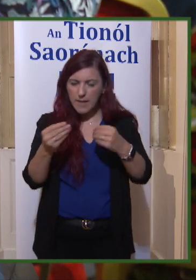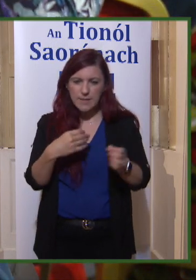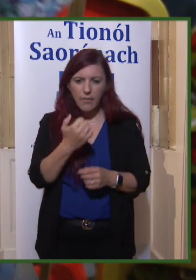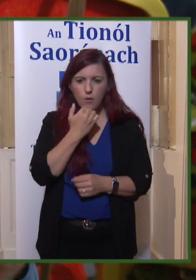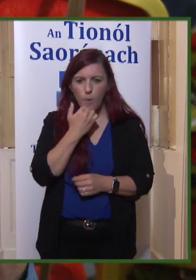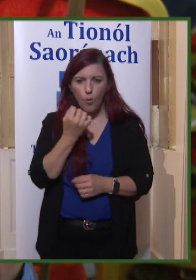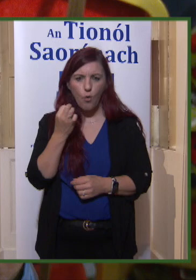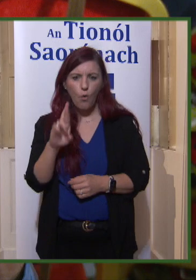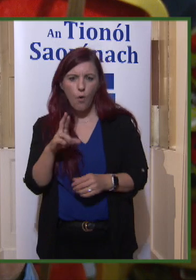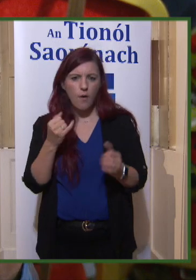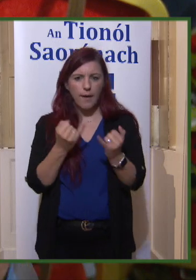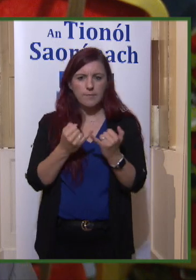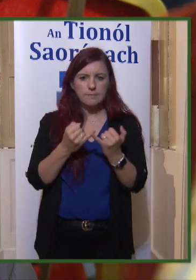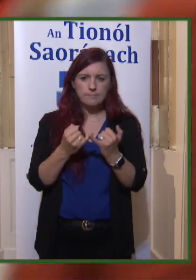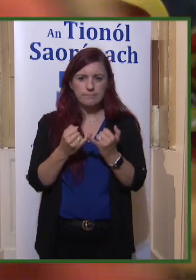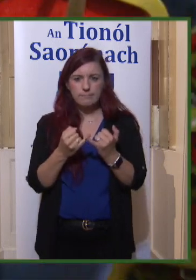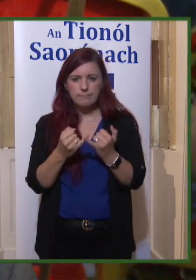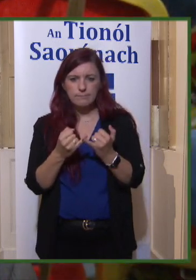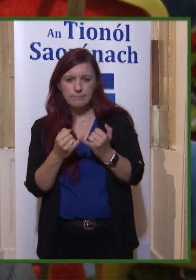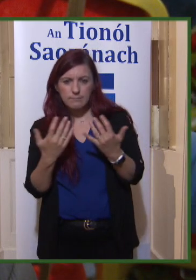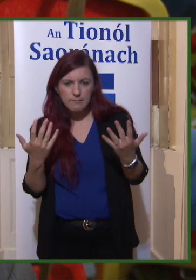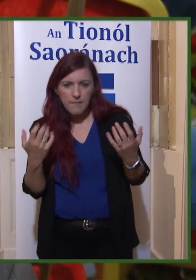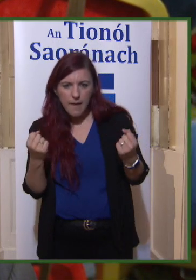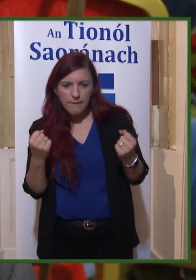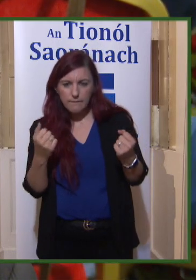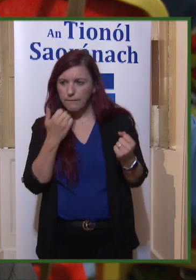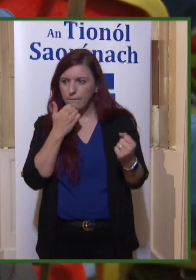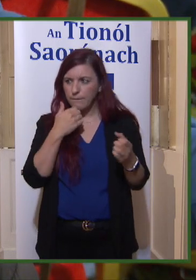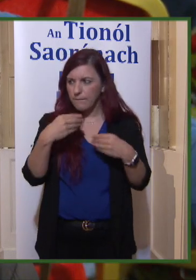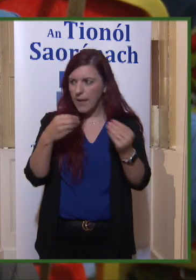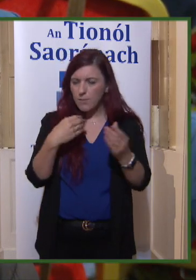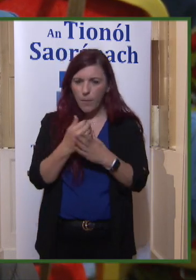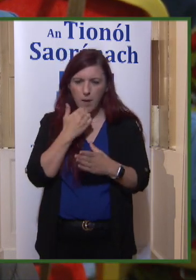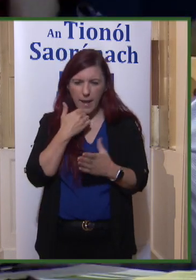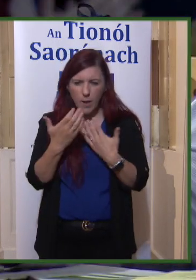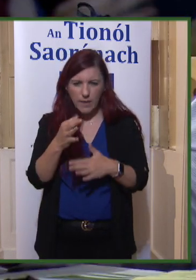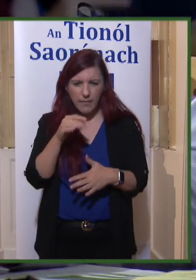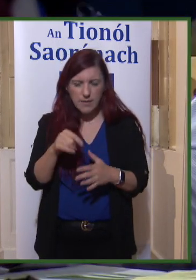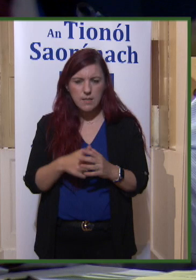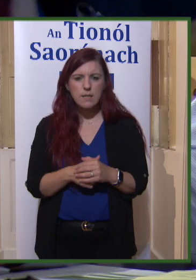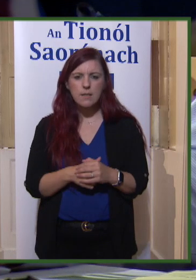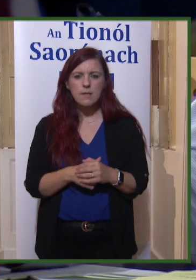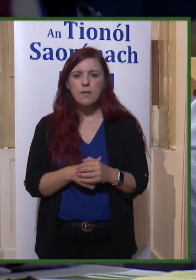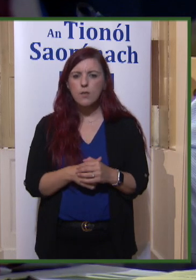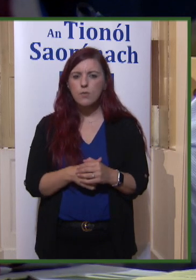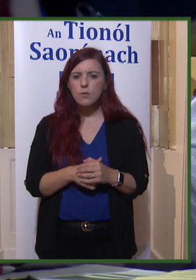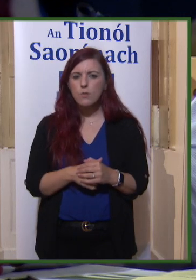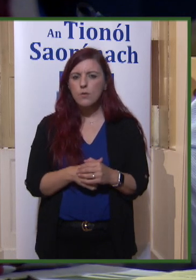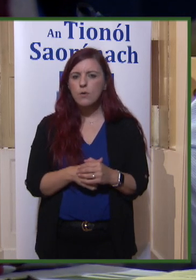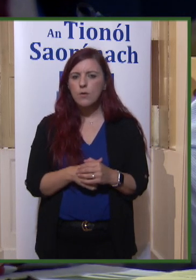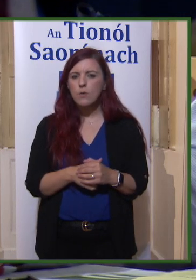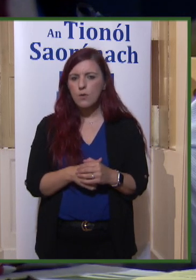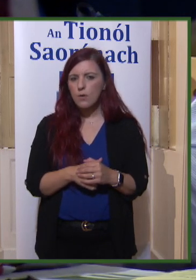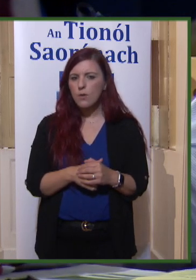know? Like, is there a science behind that figure, or how do they arrive at that? I think democracy might be an